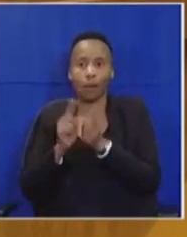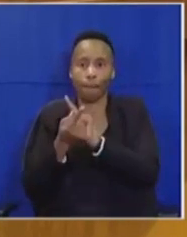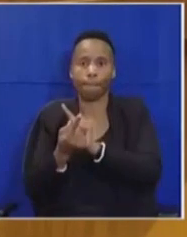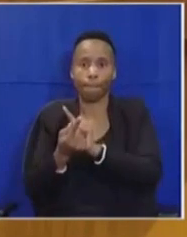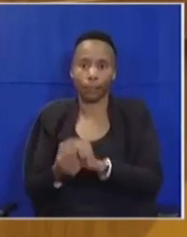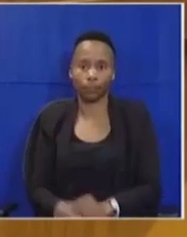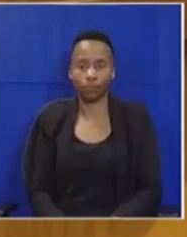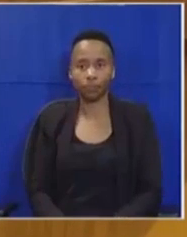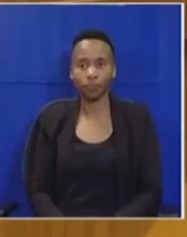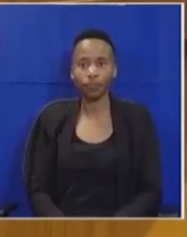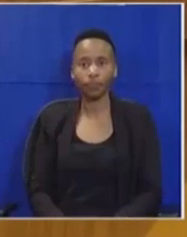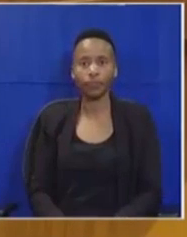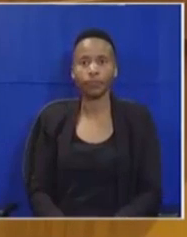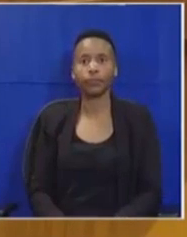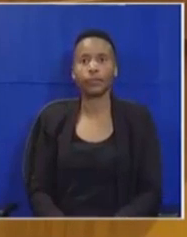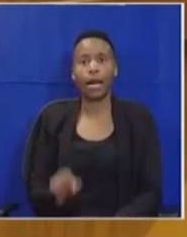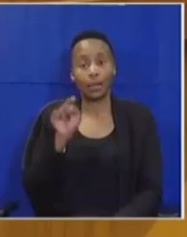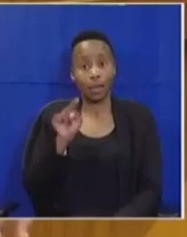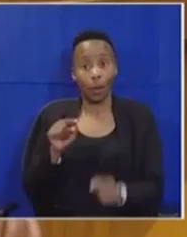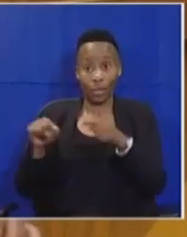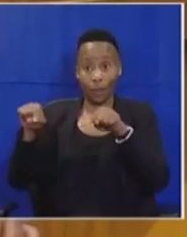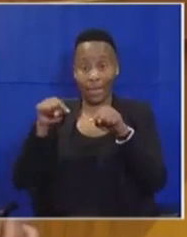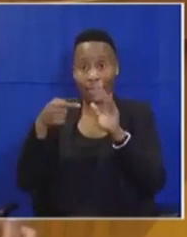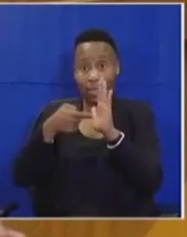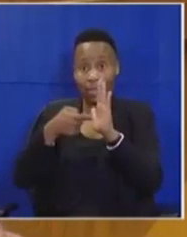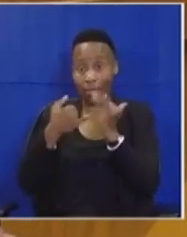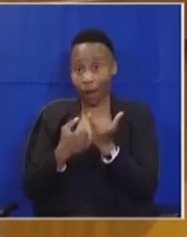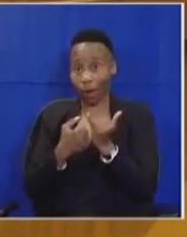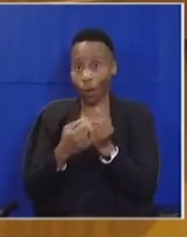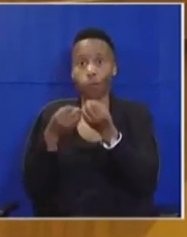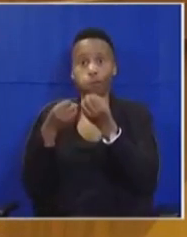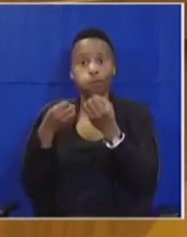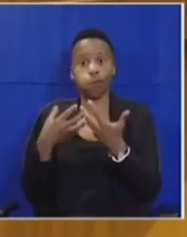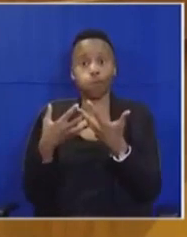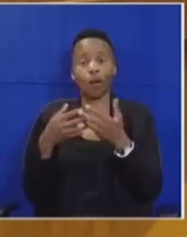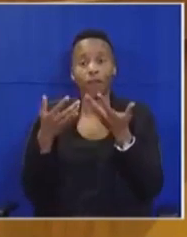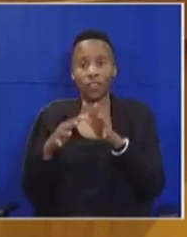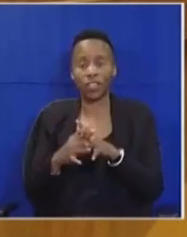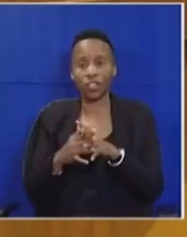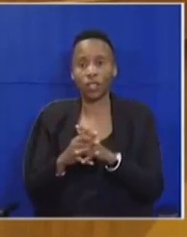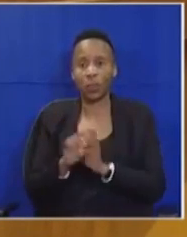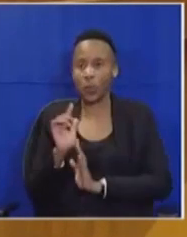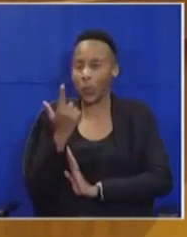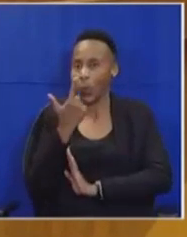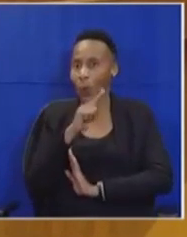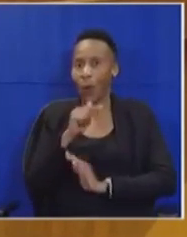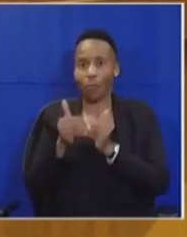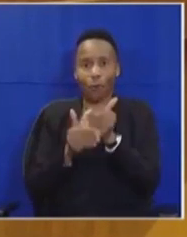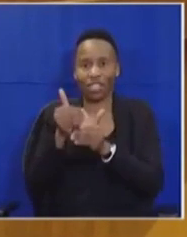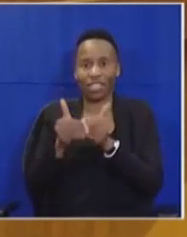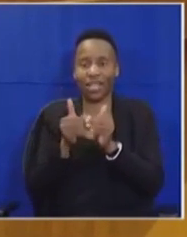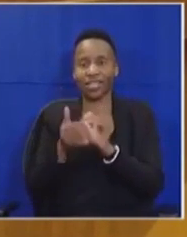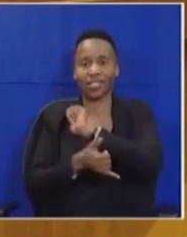this debate has unleashed what I would call a wonderful process in our country where